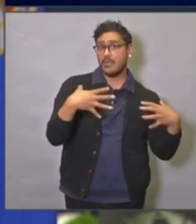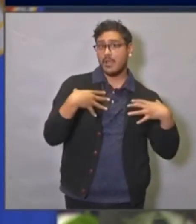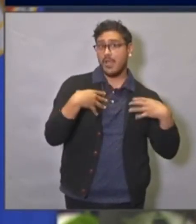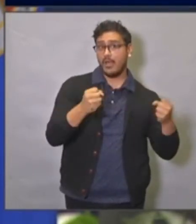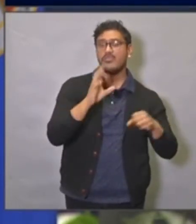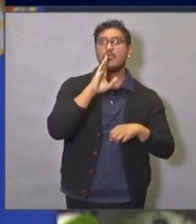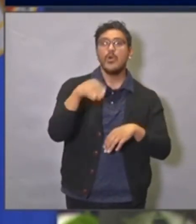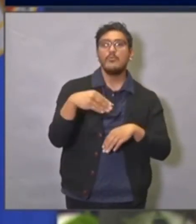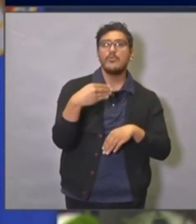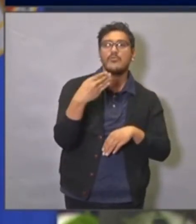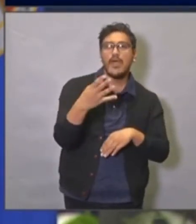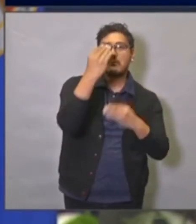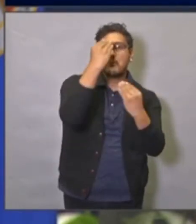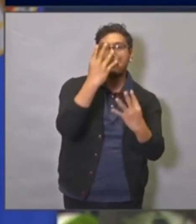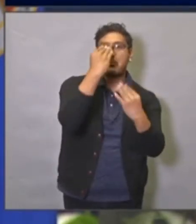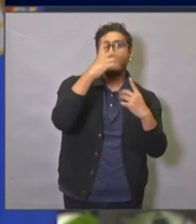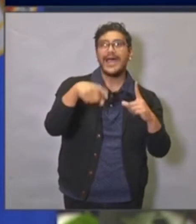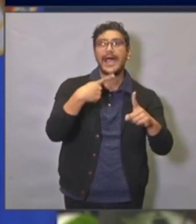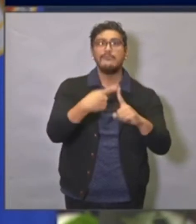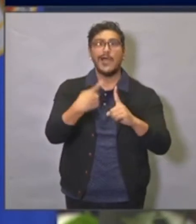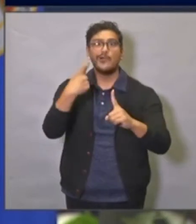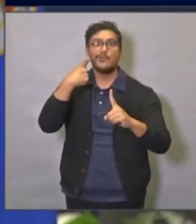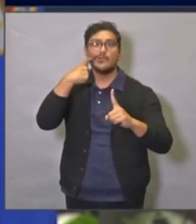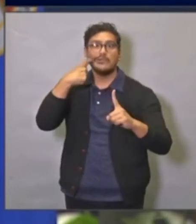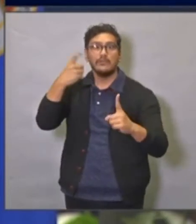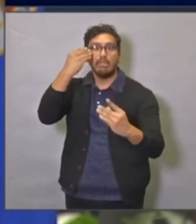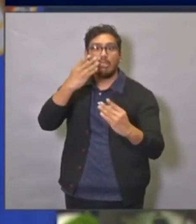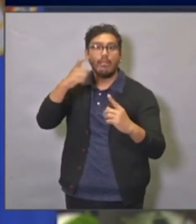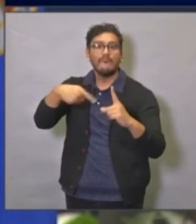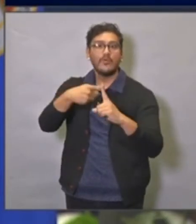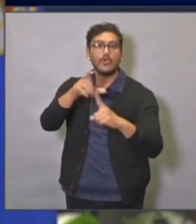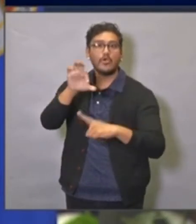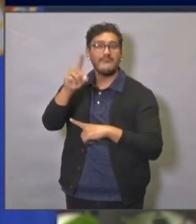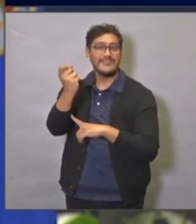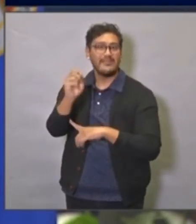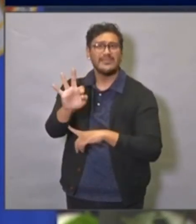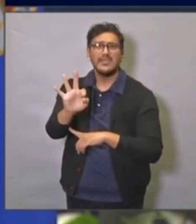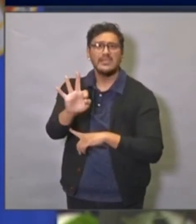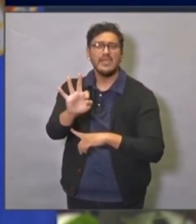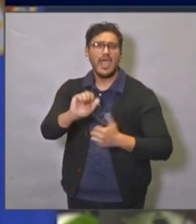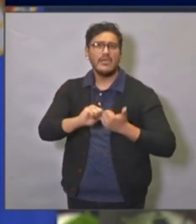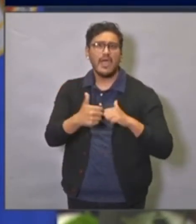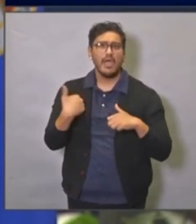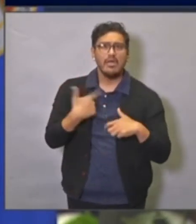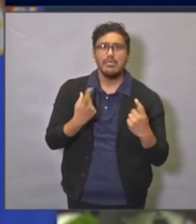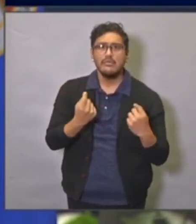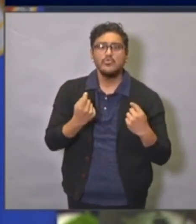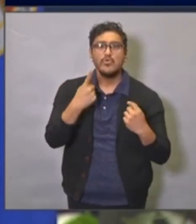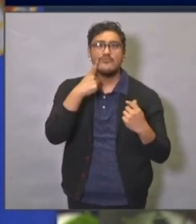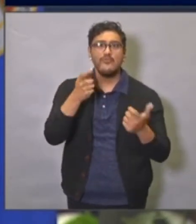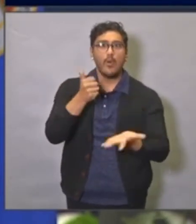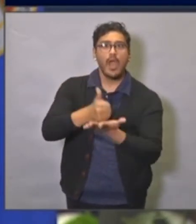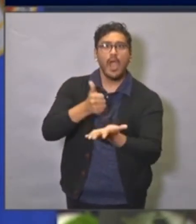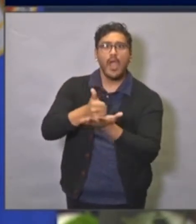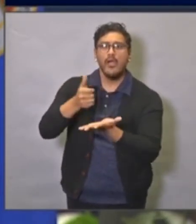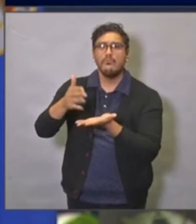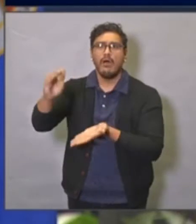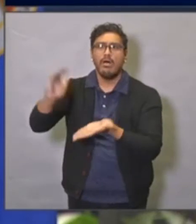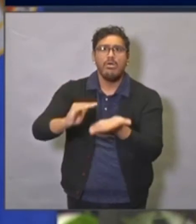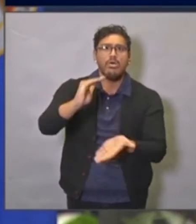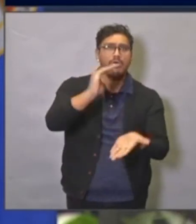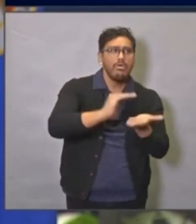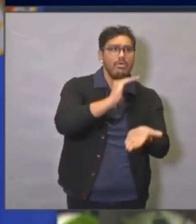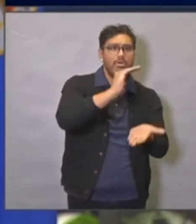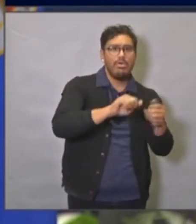provide an update on the latest COVID-19 trends and efforts to stem the recent increase in case counts and the rate of positivity.